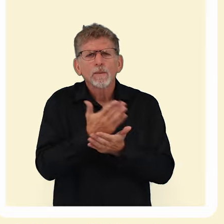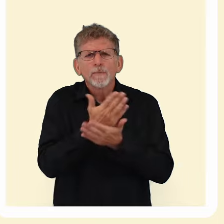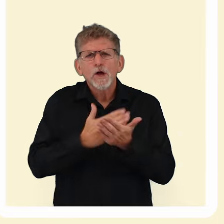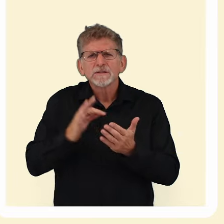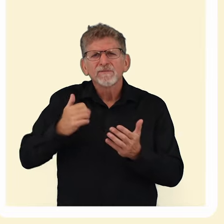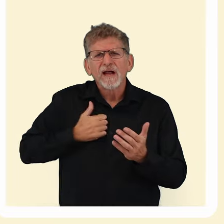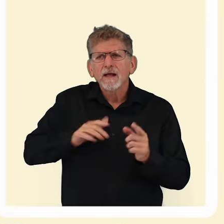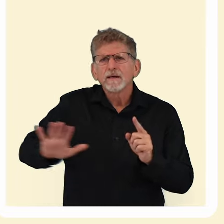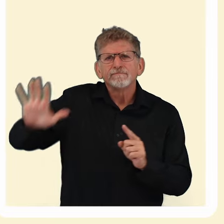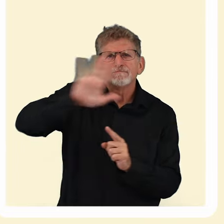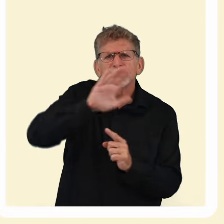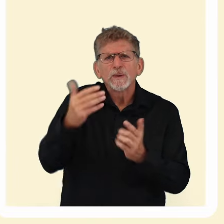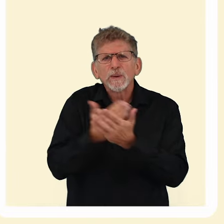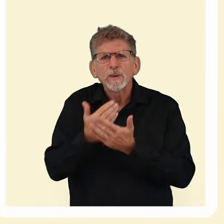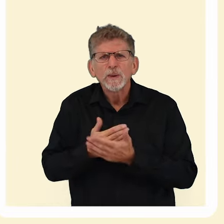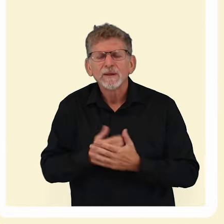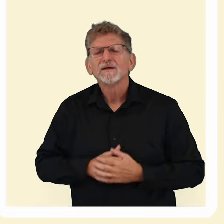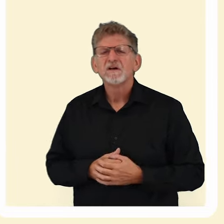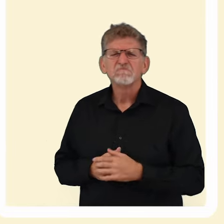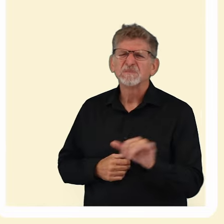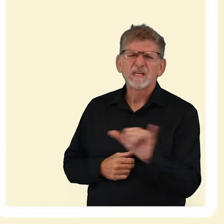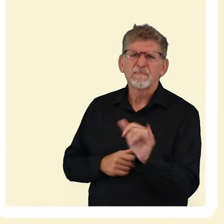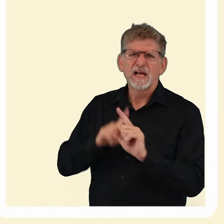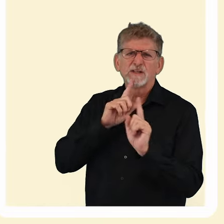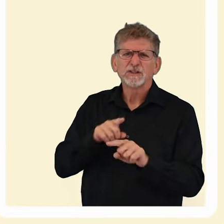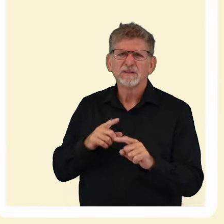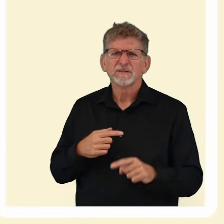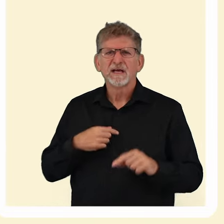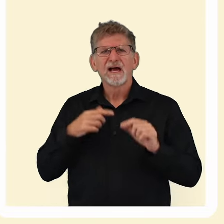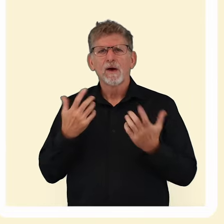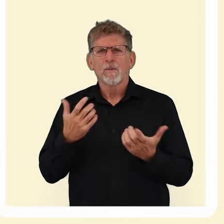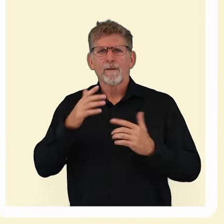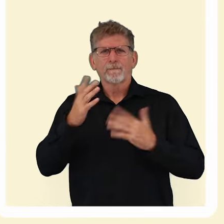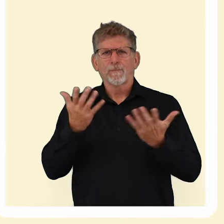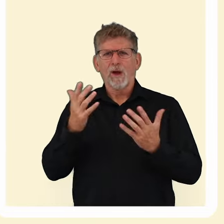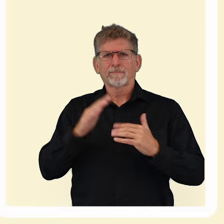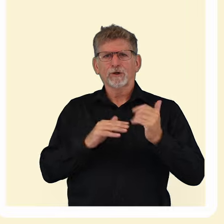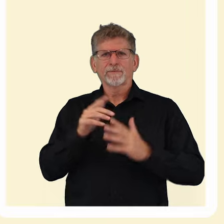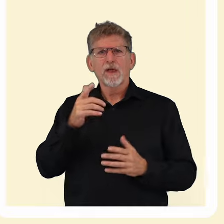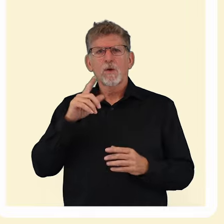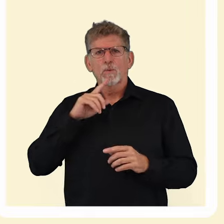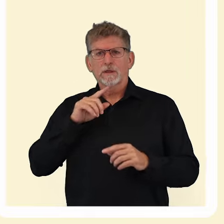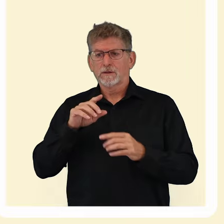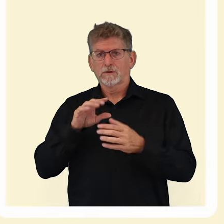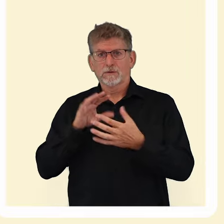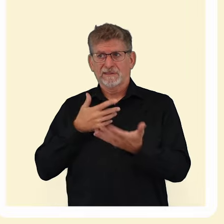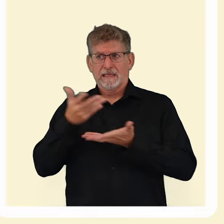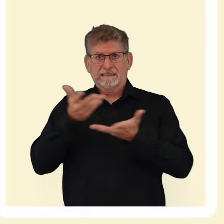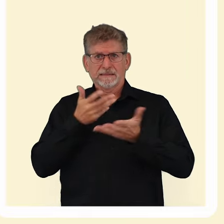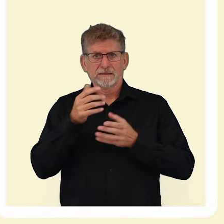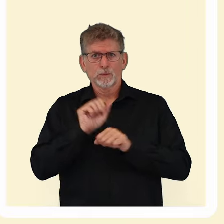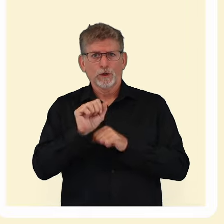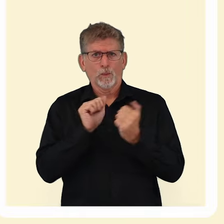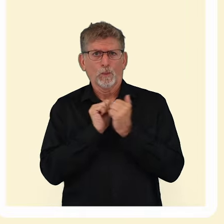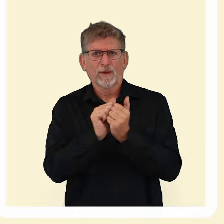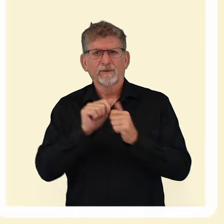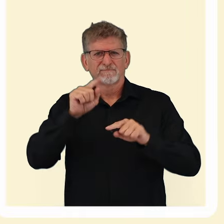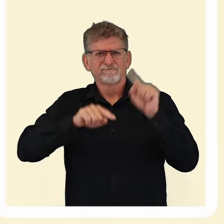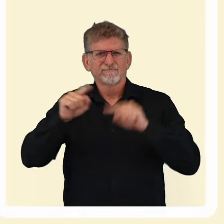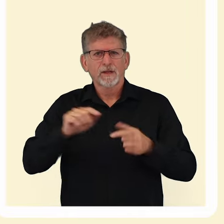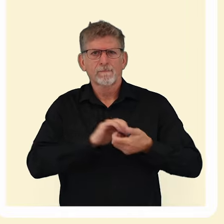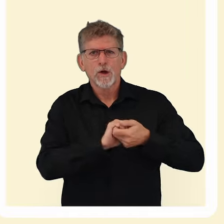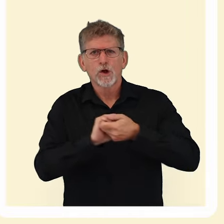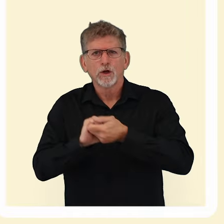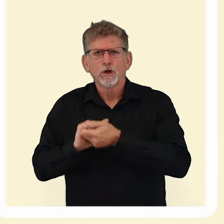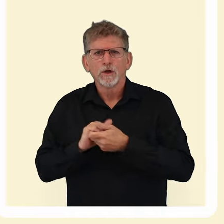I can build on that to say that we're also talking with various partners to see what more we can do. So we're not just constrained,